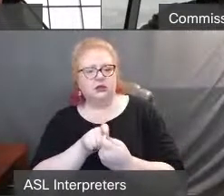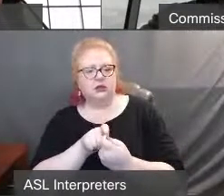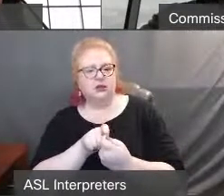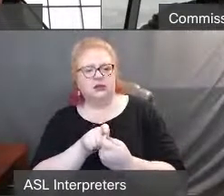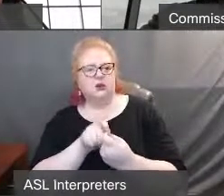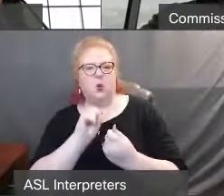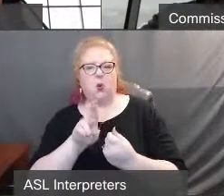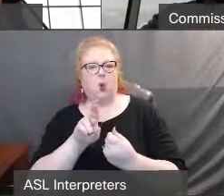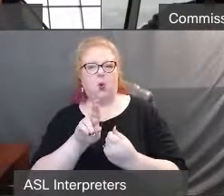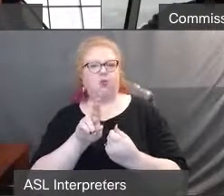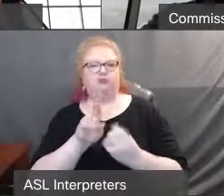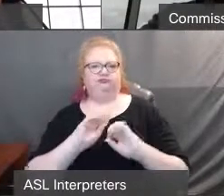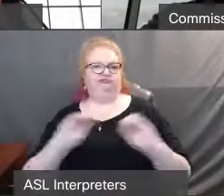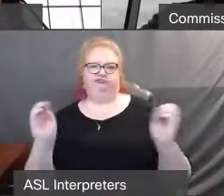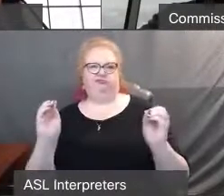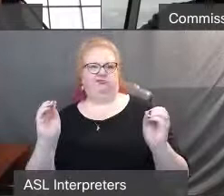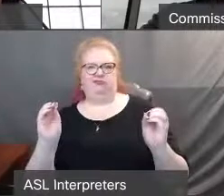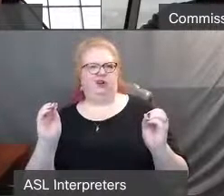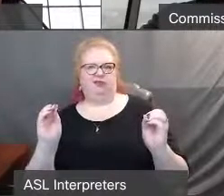at all?